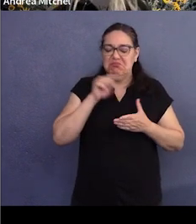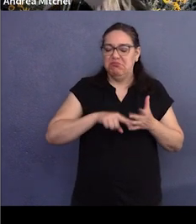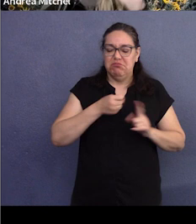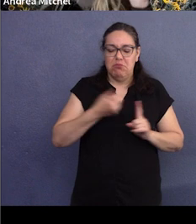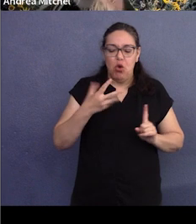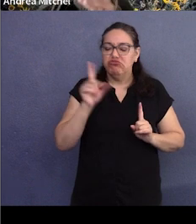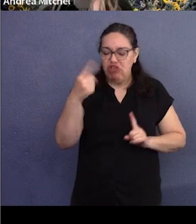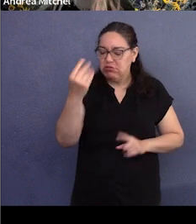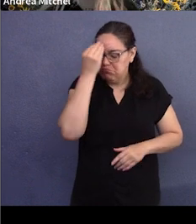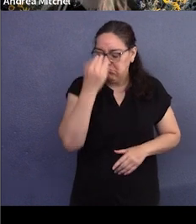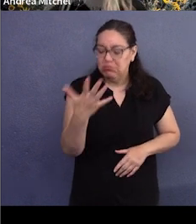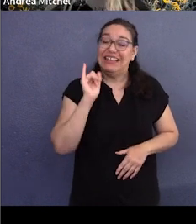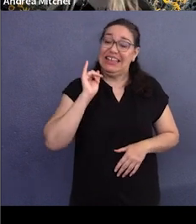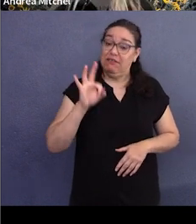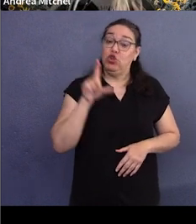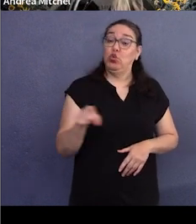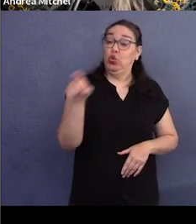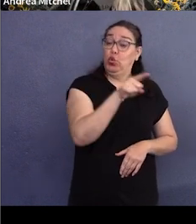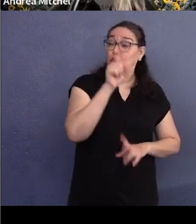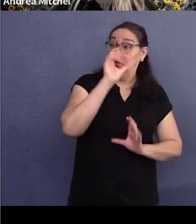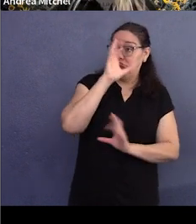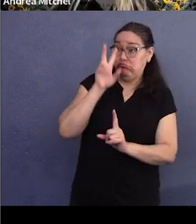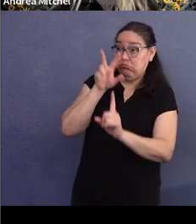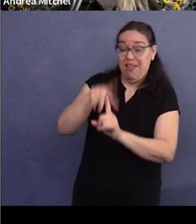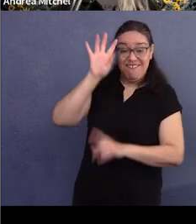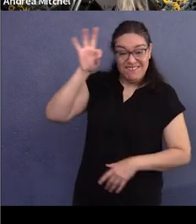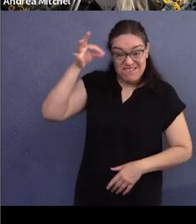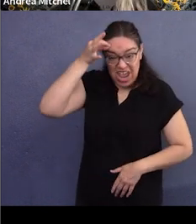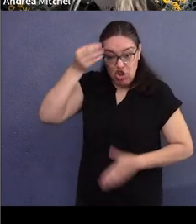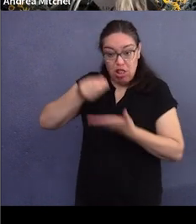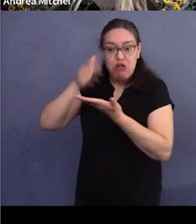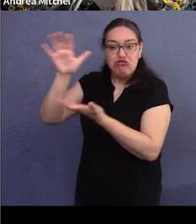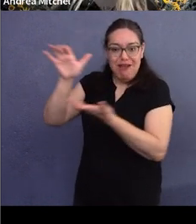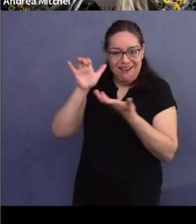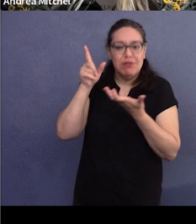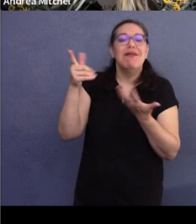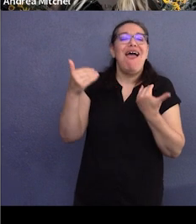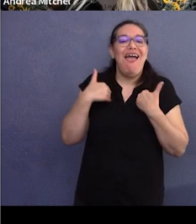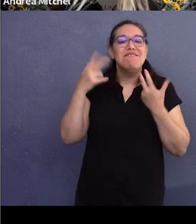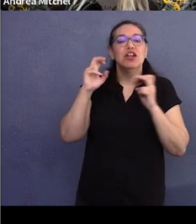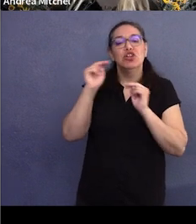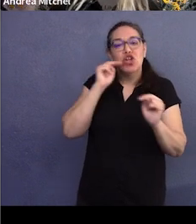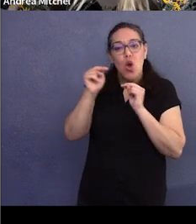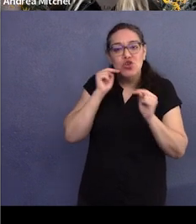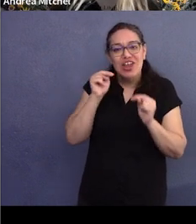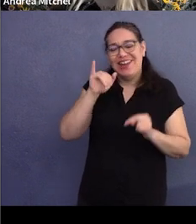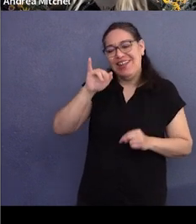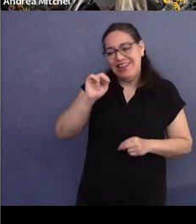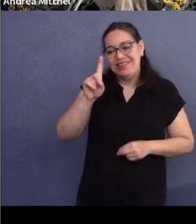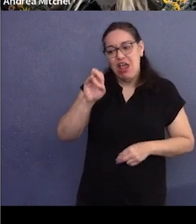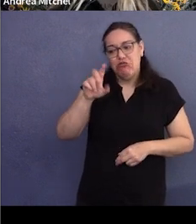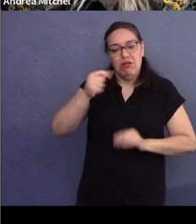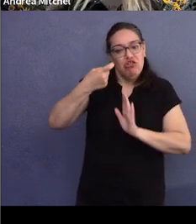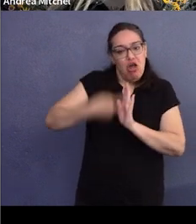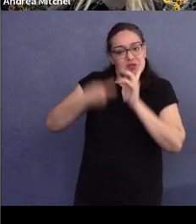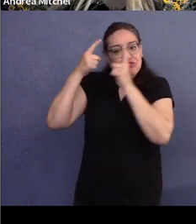grant, then you need to pay attention because then there's something called a negotiated indirect cost rate agreement that eventually you're going to want to know